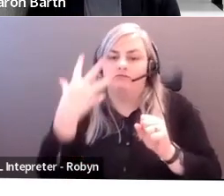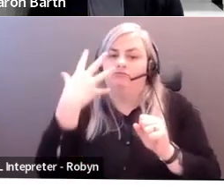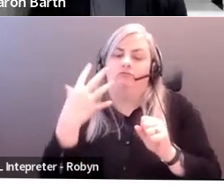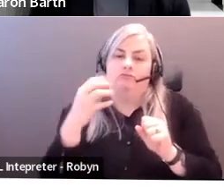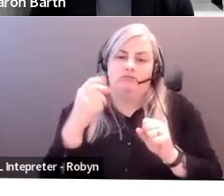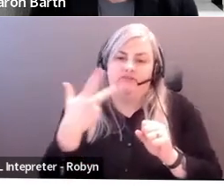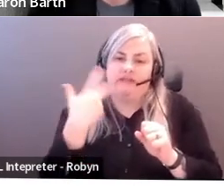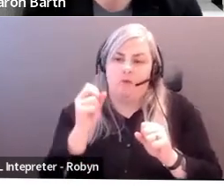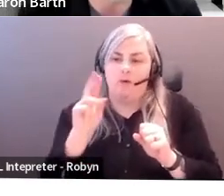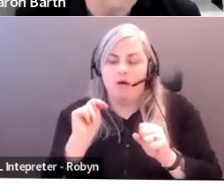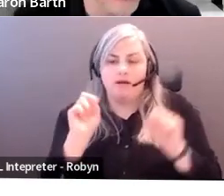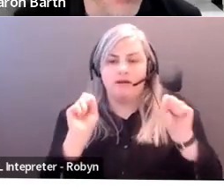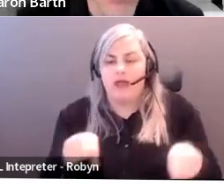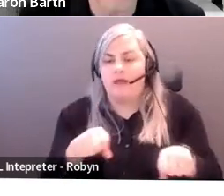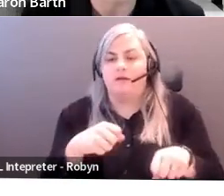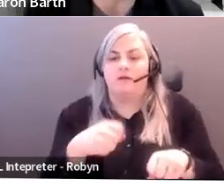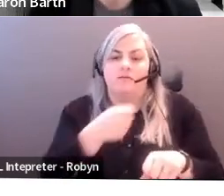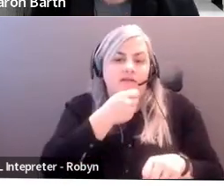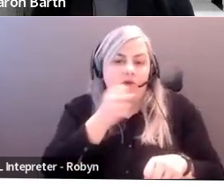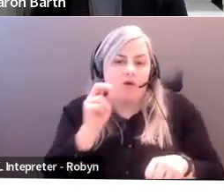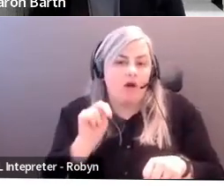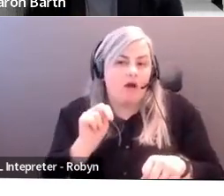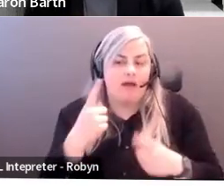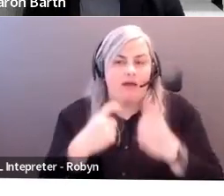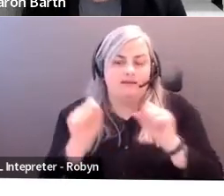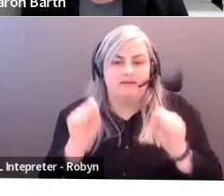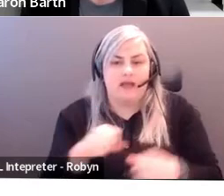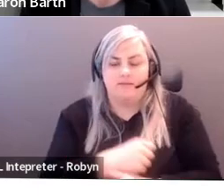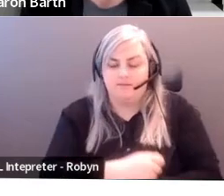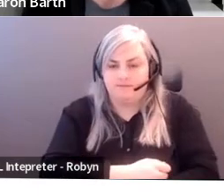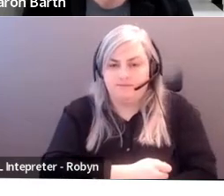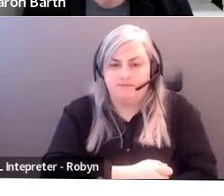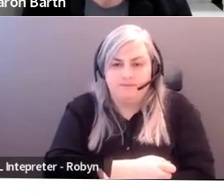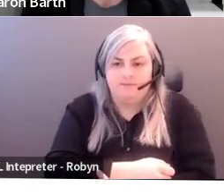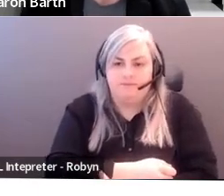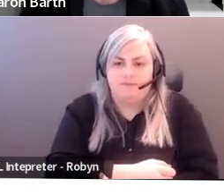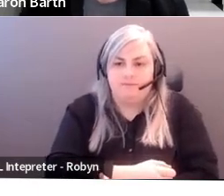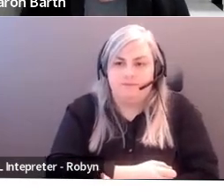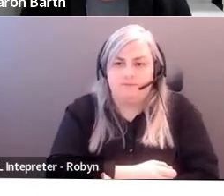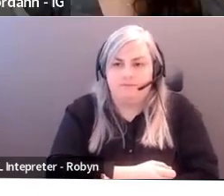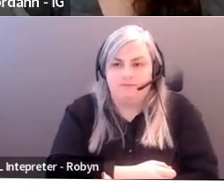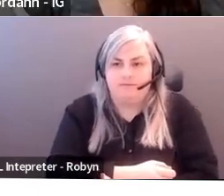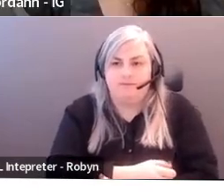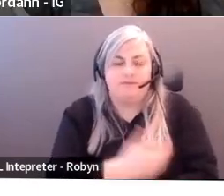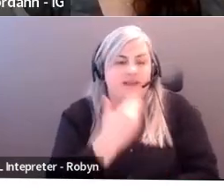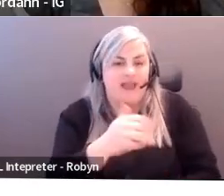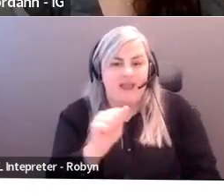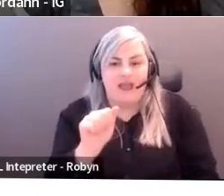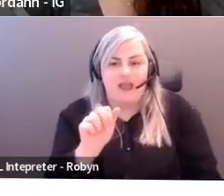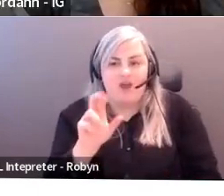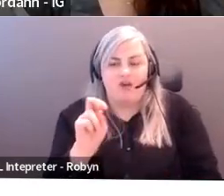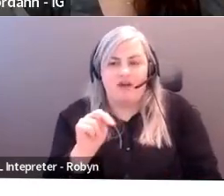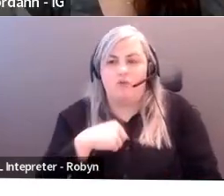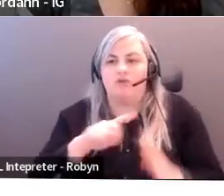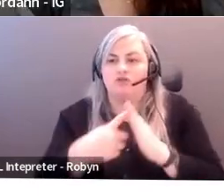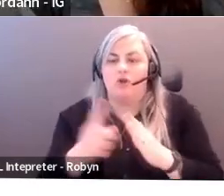your video or your microphone and ask them. I'm happy to chat. Thanks, Aaron. I'm going to kick